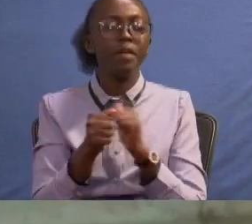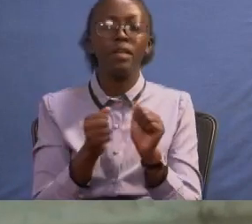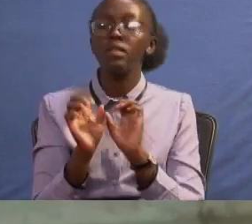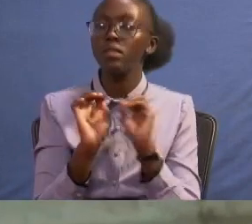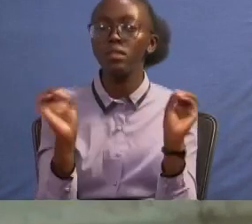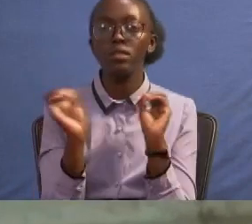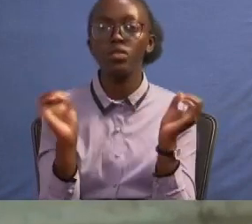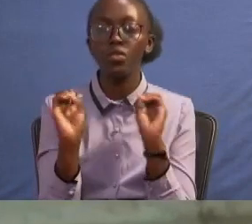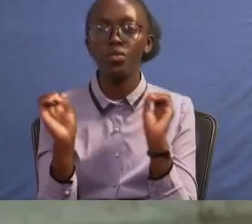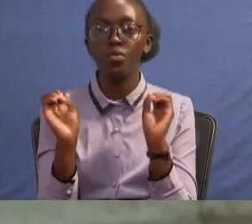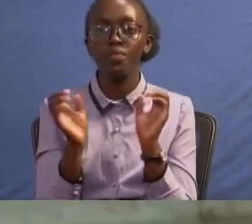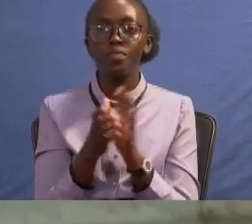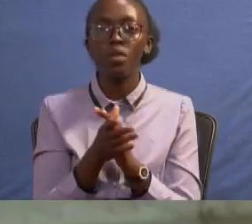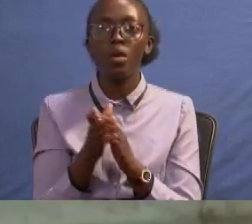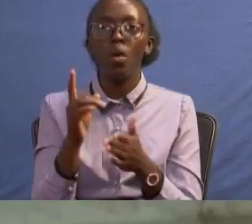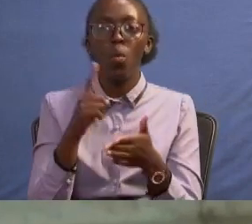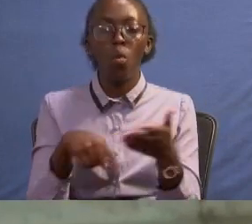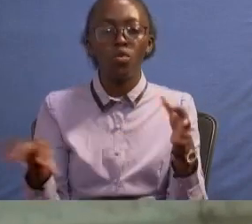And what brings us together